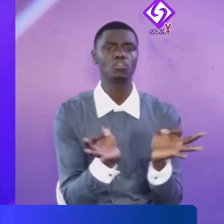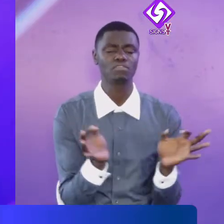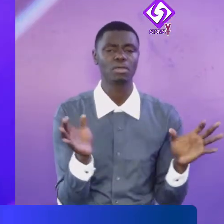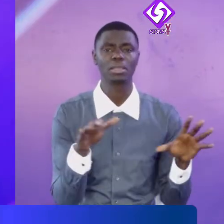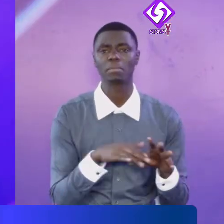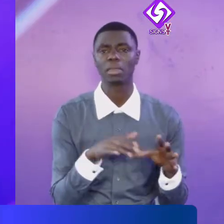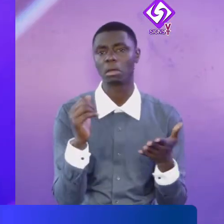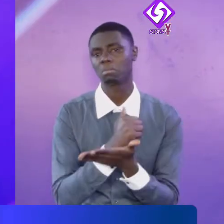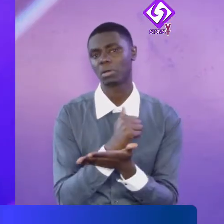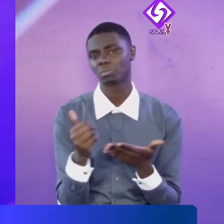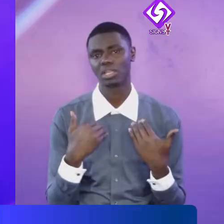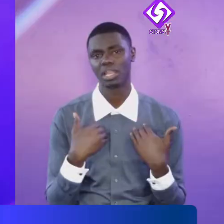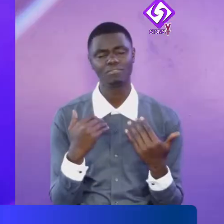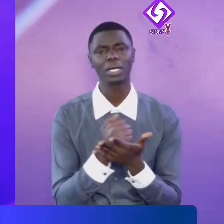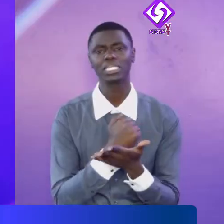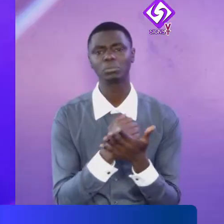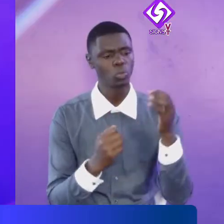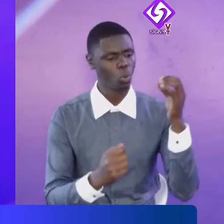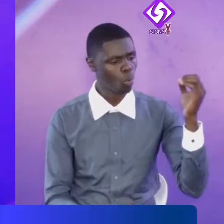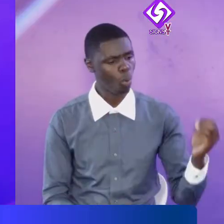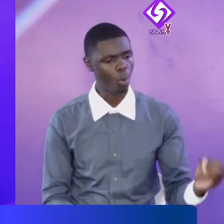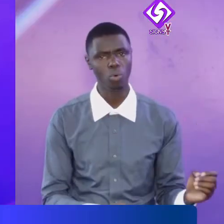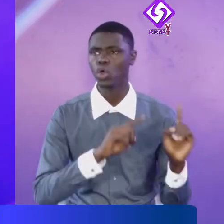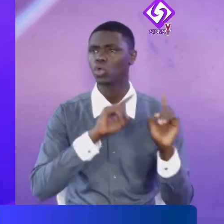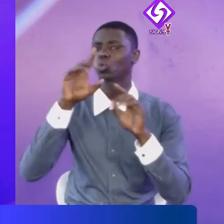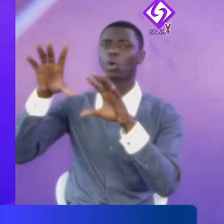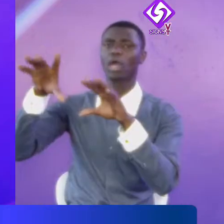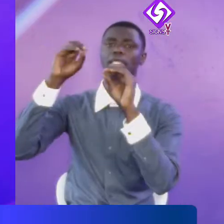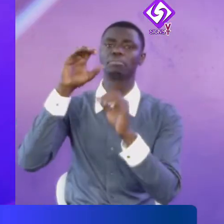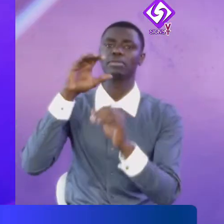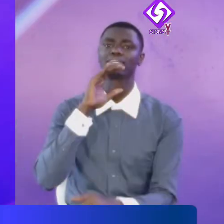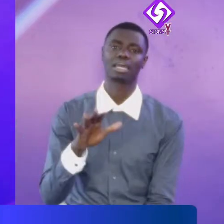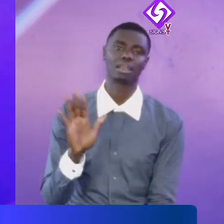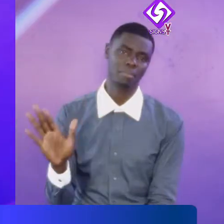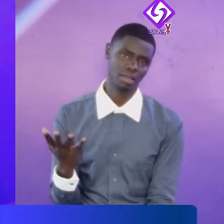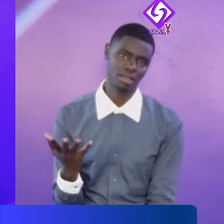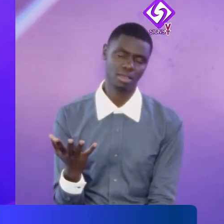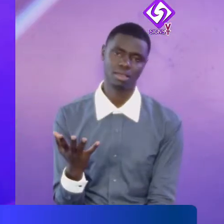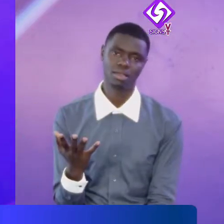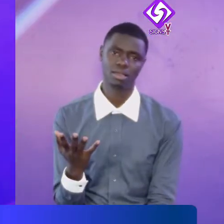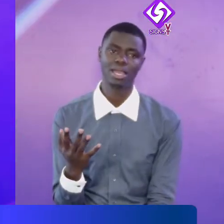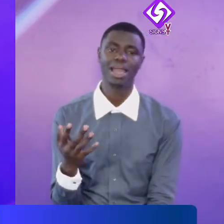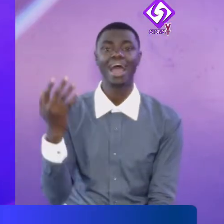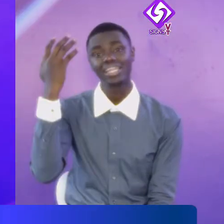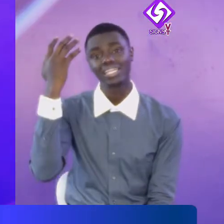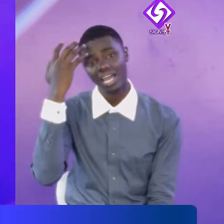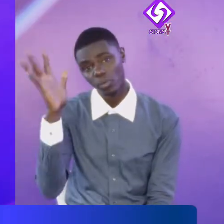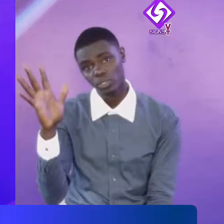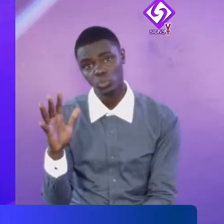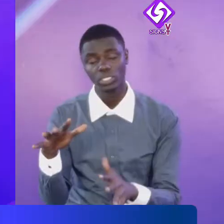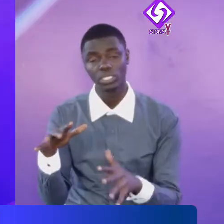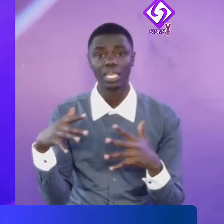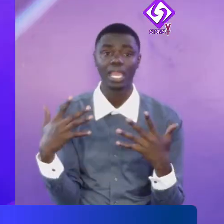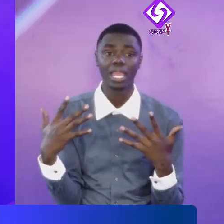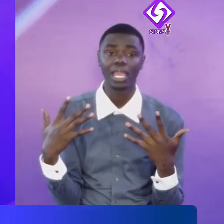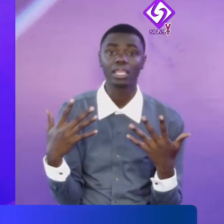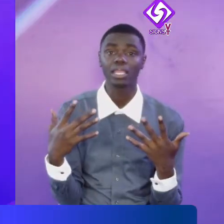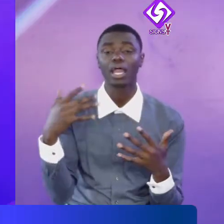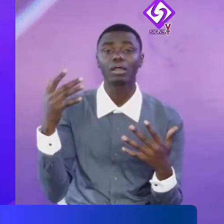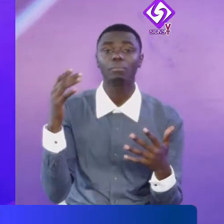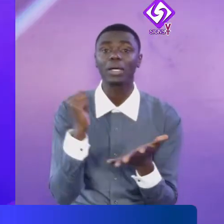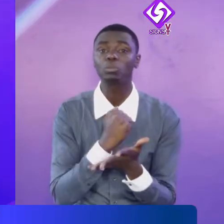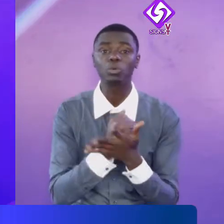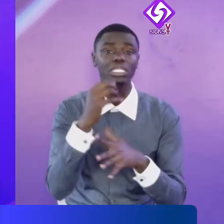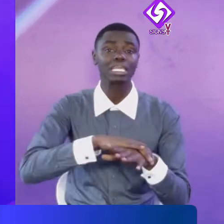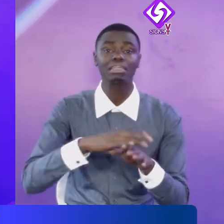passport To go pick pick their kids. They don't even know how it takes to do that. And